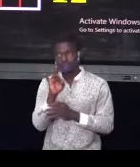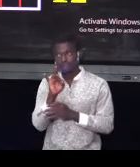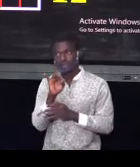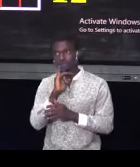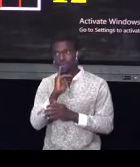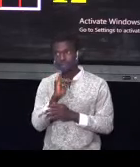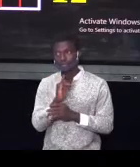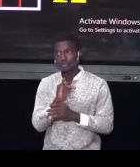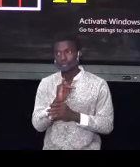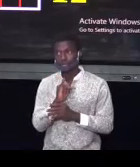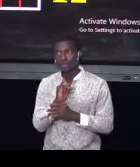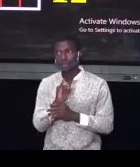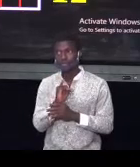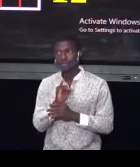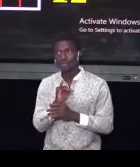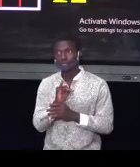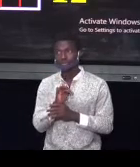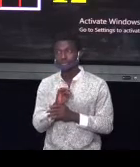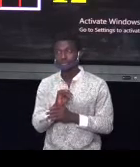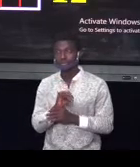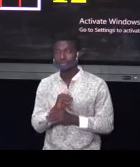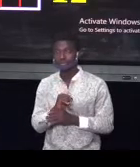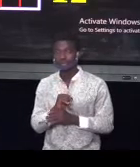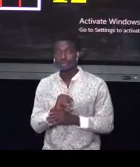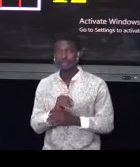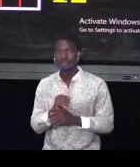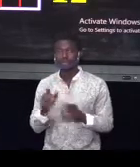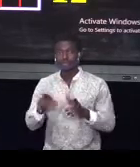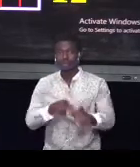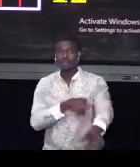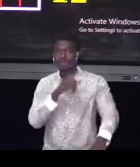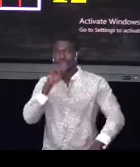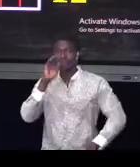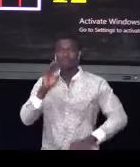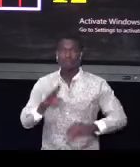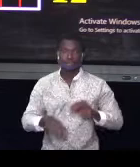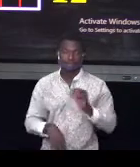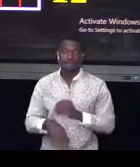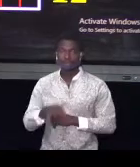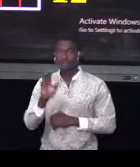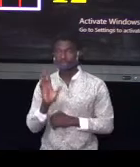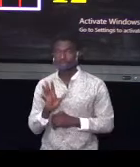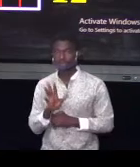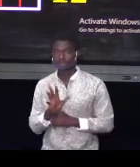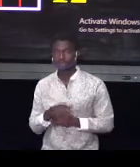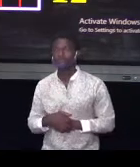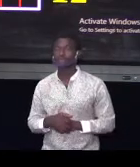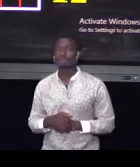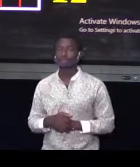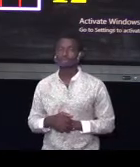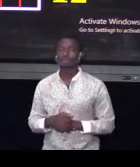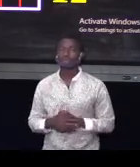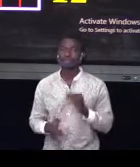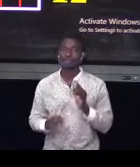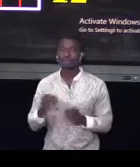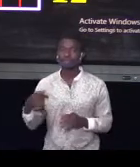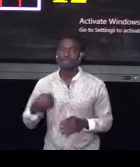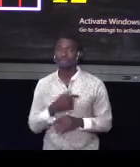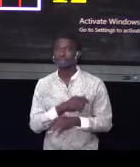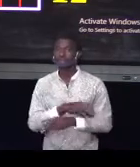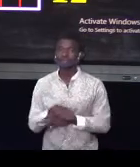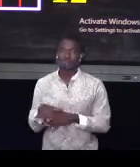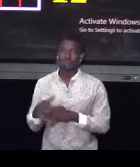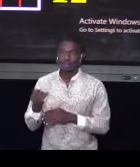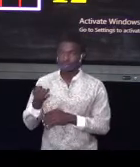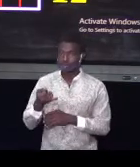8 parts out of 12 is longer than 5 parts out of 8. So this should be the bigger fraction. But of